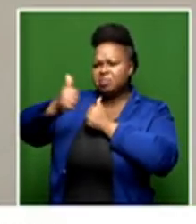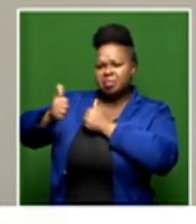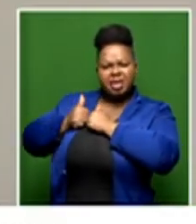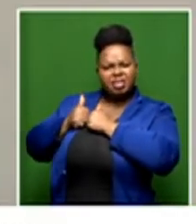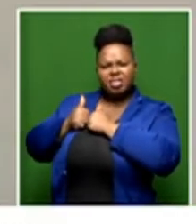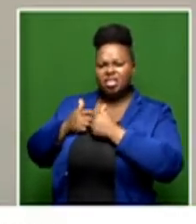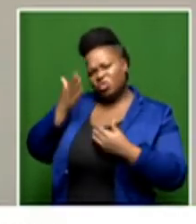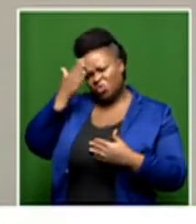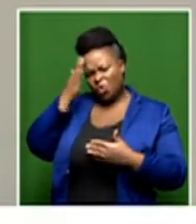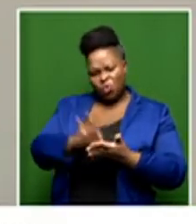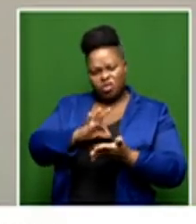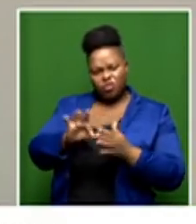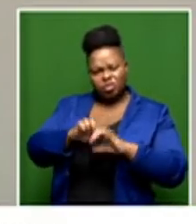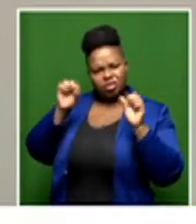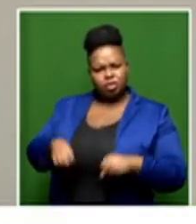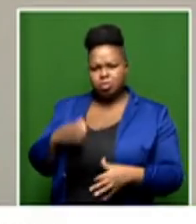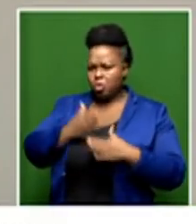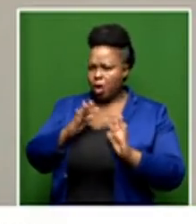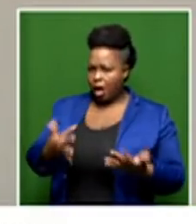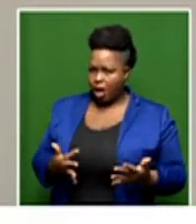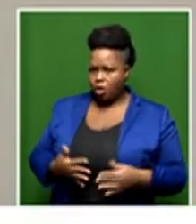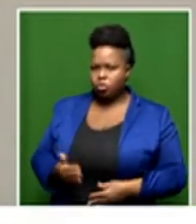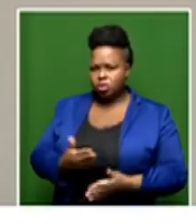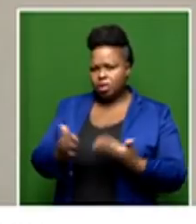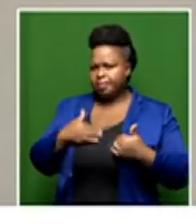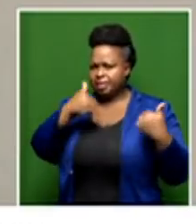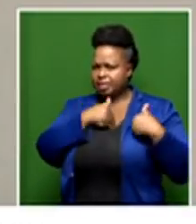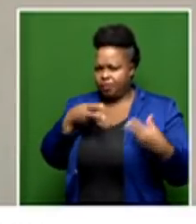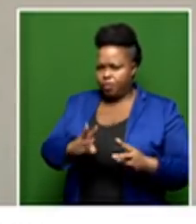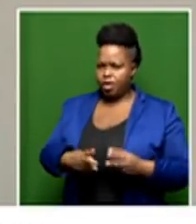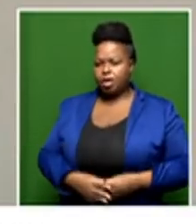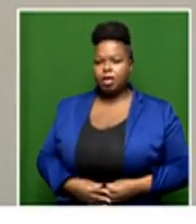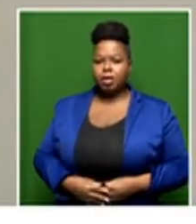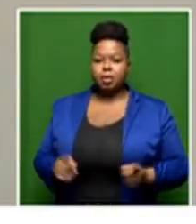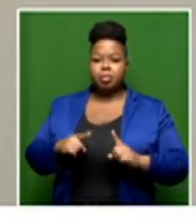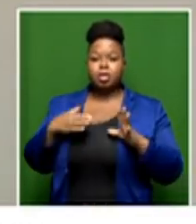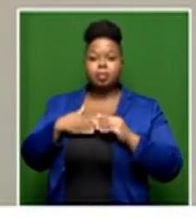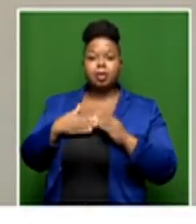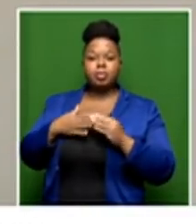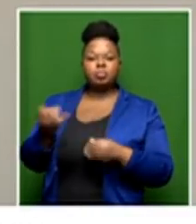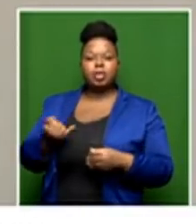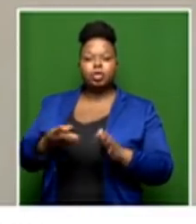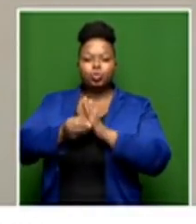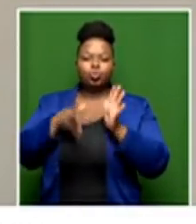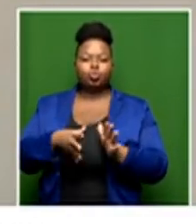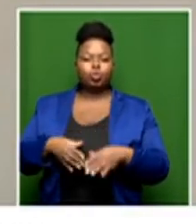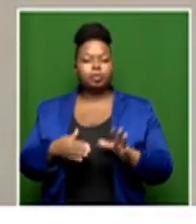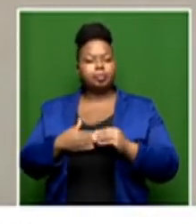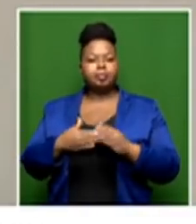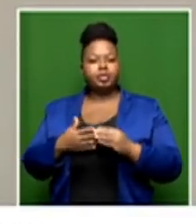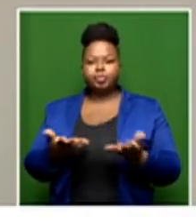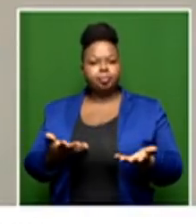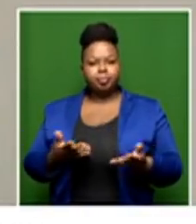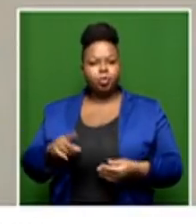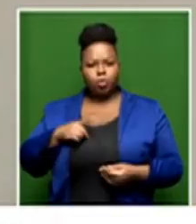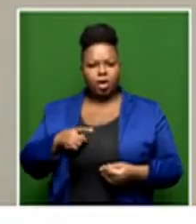with voting systems that are a lot more secure. And memberships like student membership, for example,